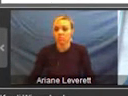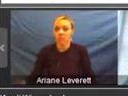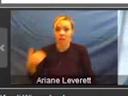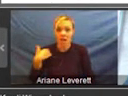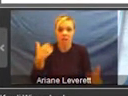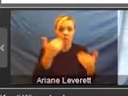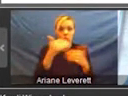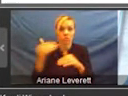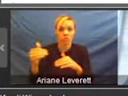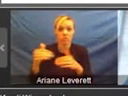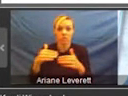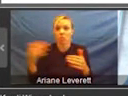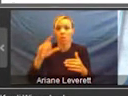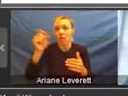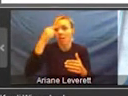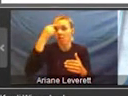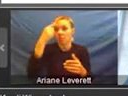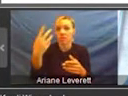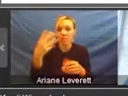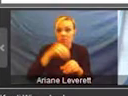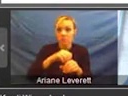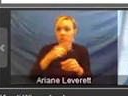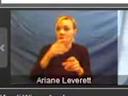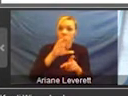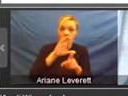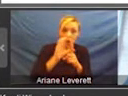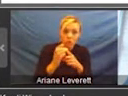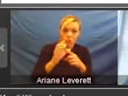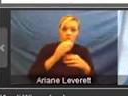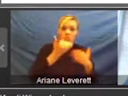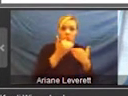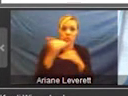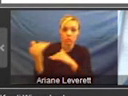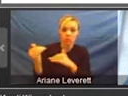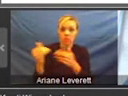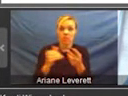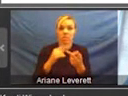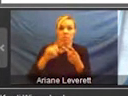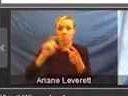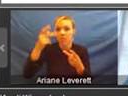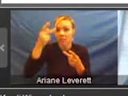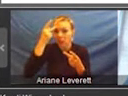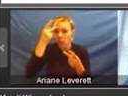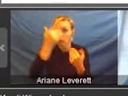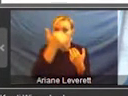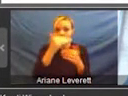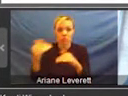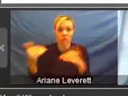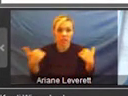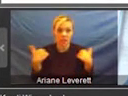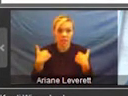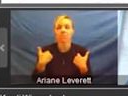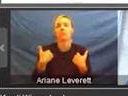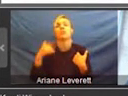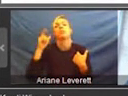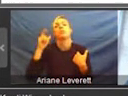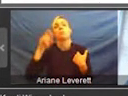restrictions culturally, politically, and so on.